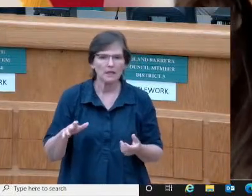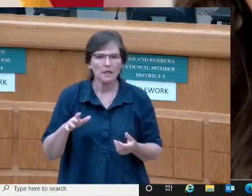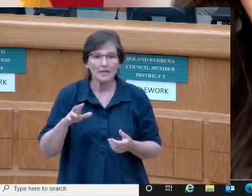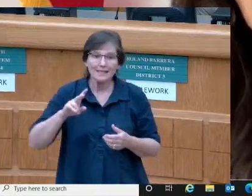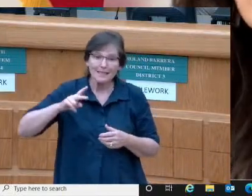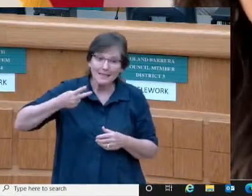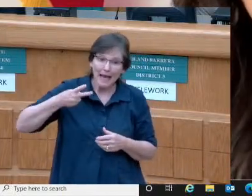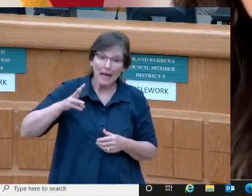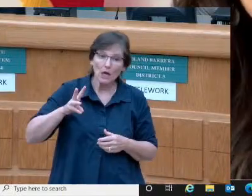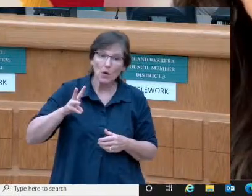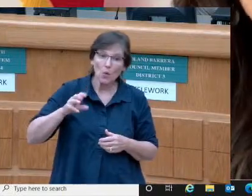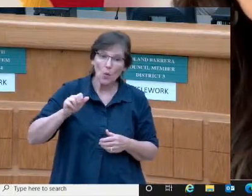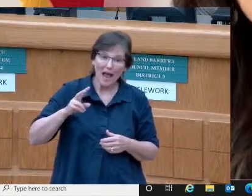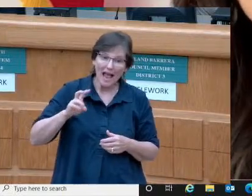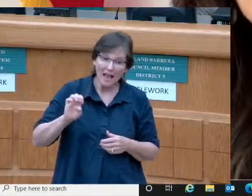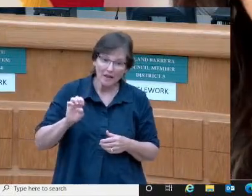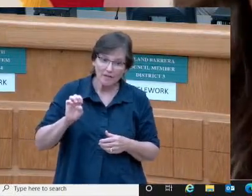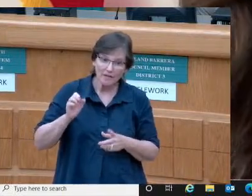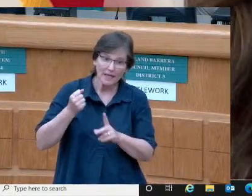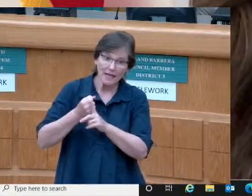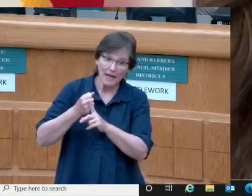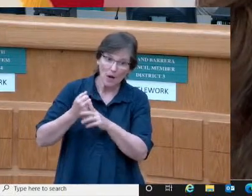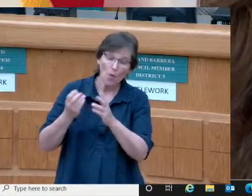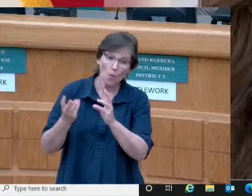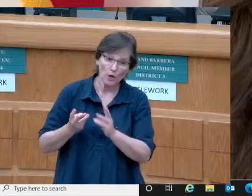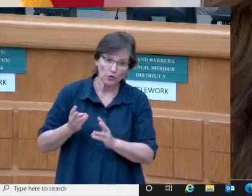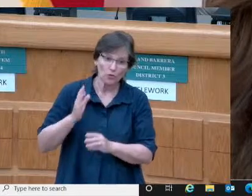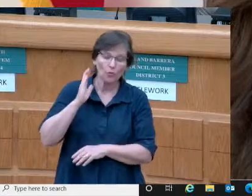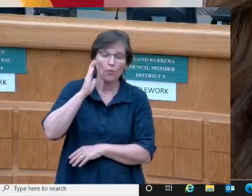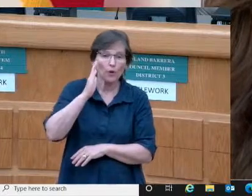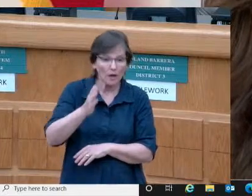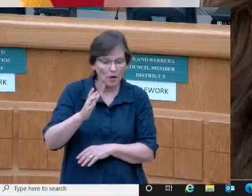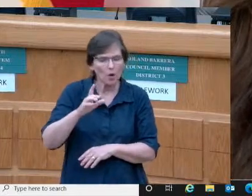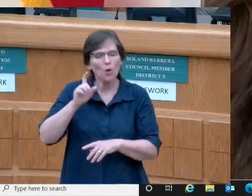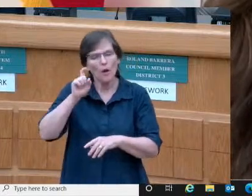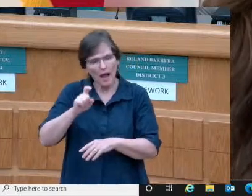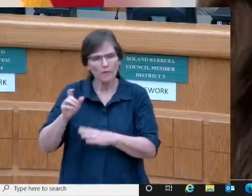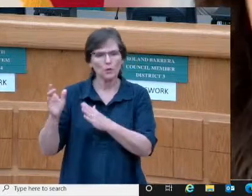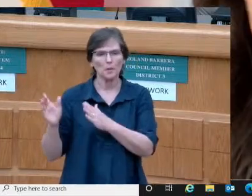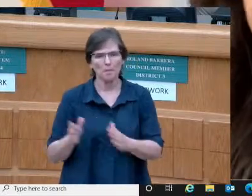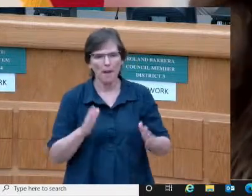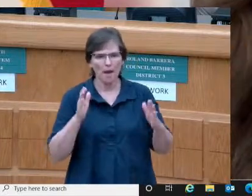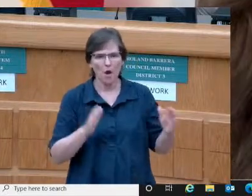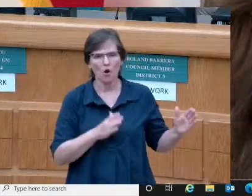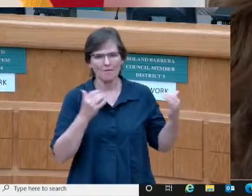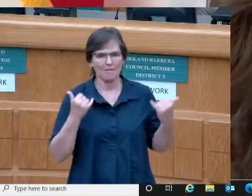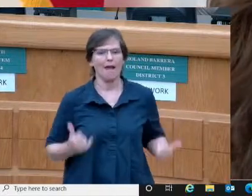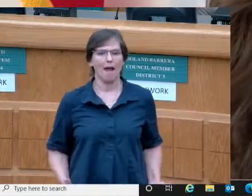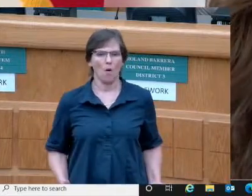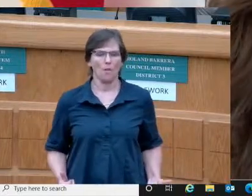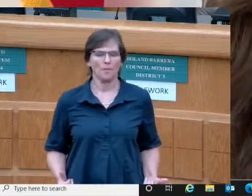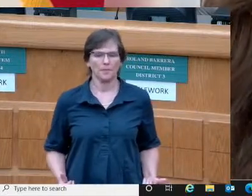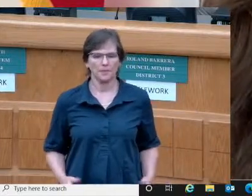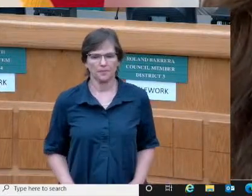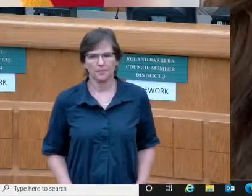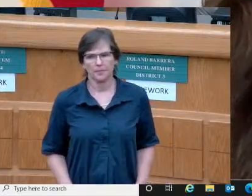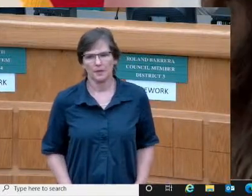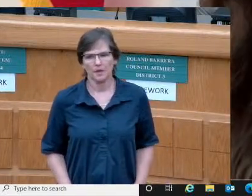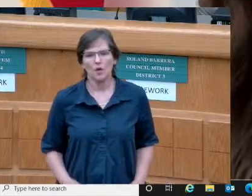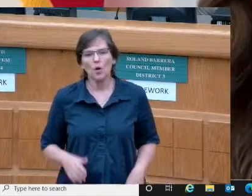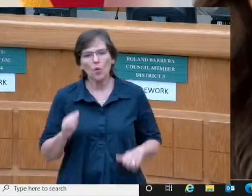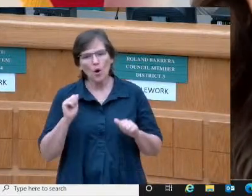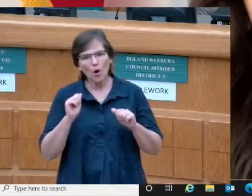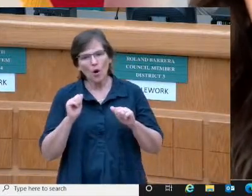And that's every day that we are dedicated to this mission. And so all who have risen to the occasion, to